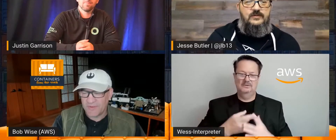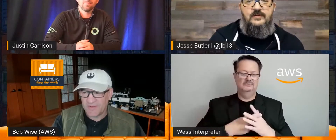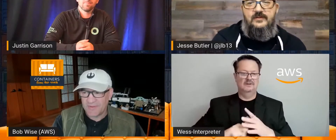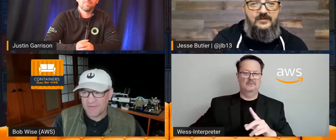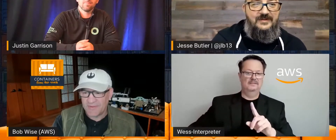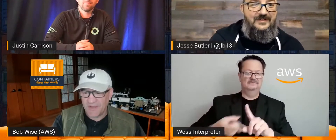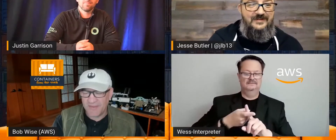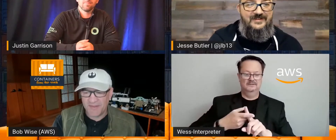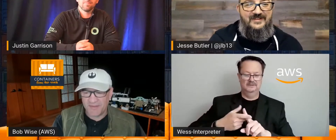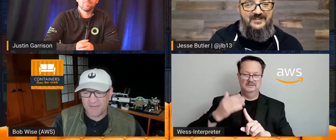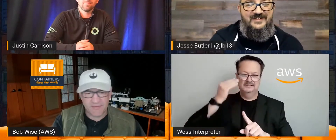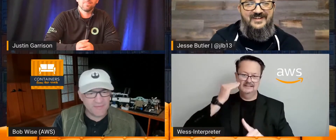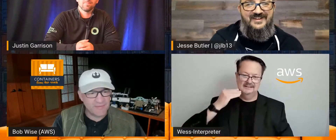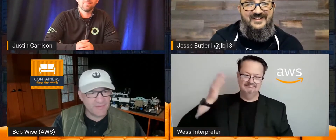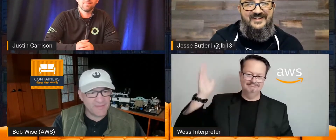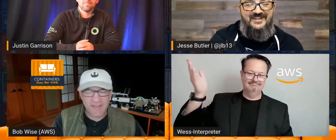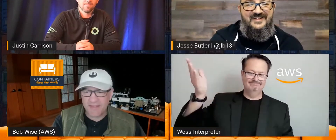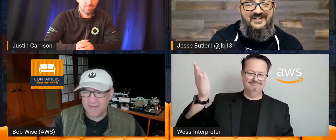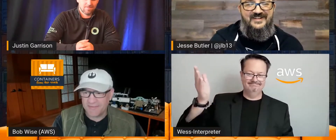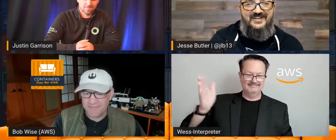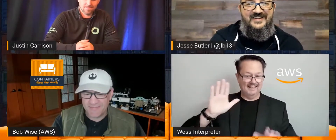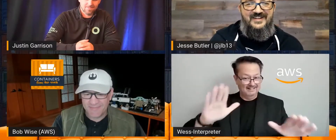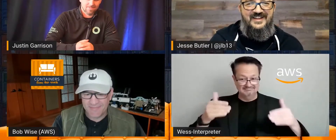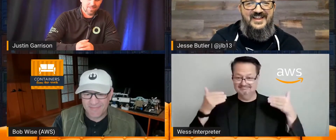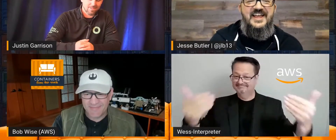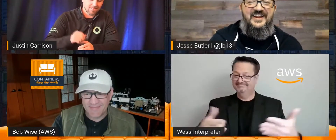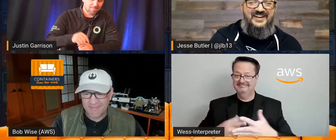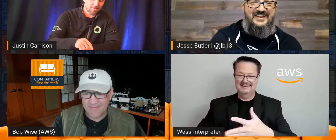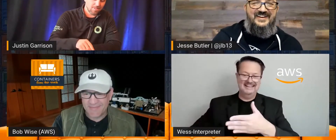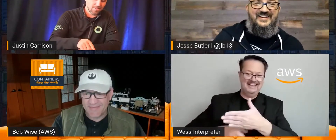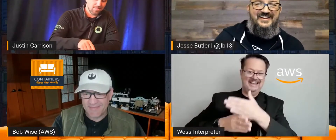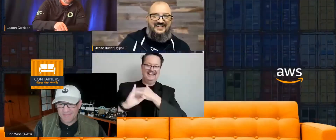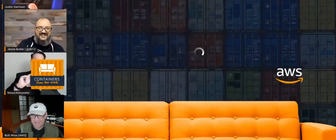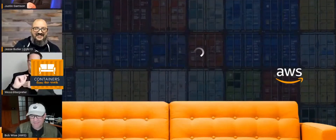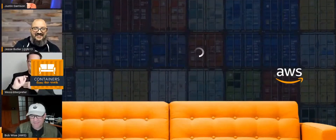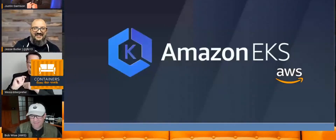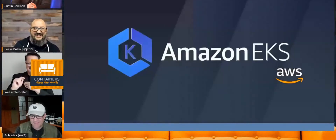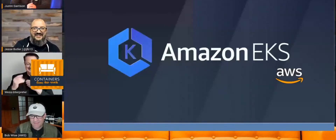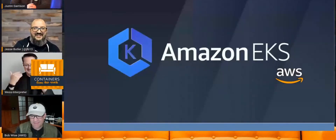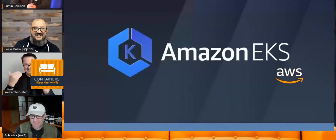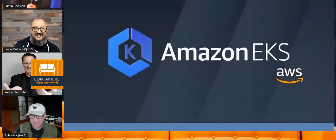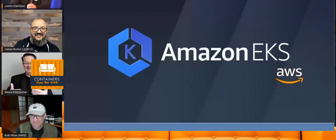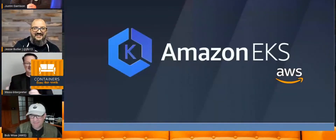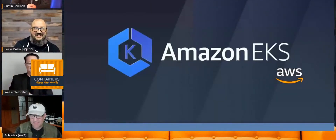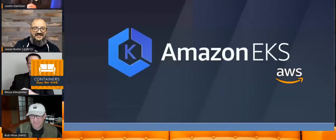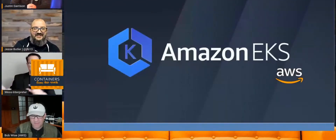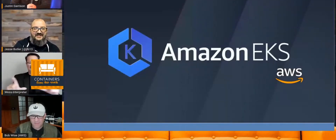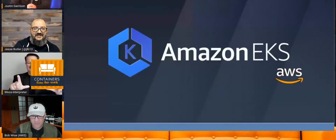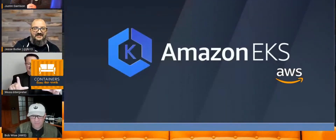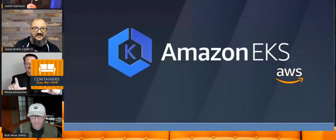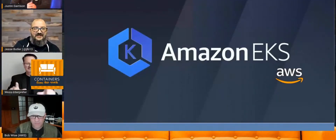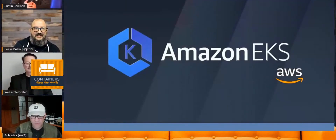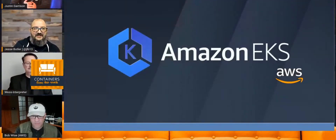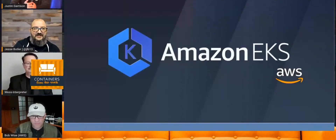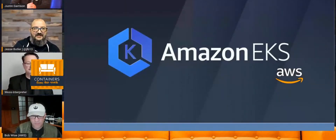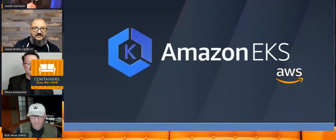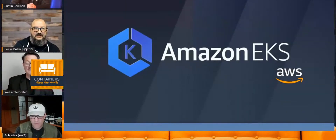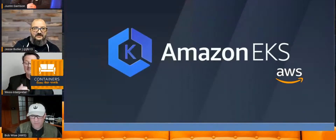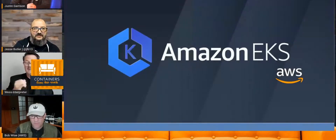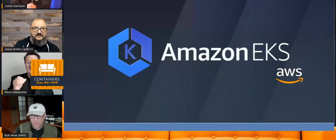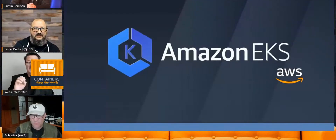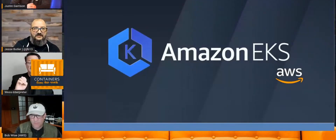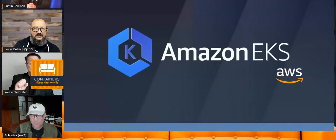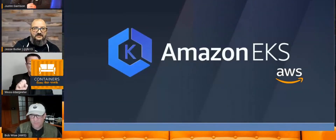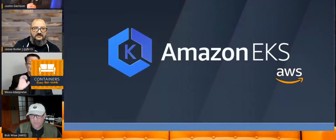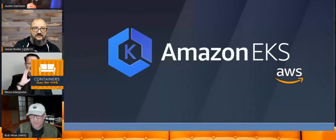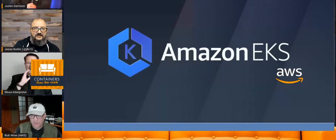keynote. Excellent. Let's kick it. Yeah, let's pull in your slide deck. And Jesse and I are going to drop for you